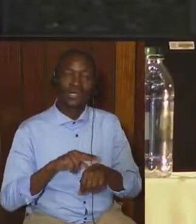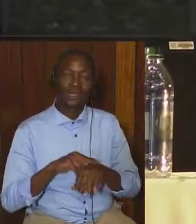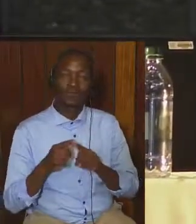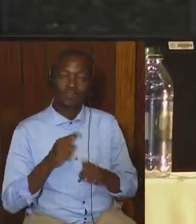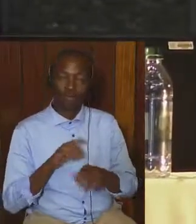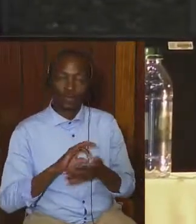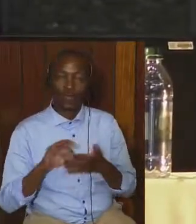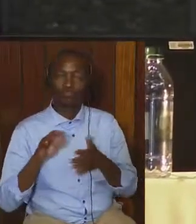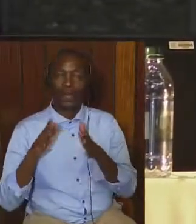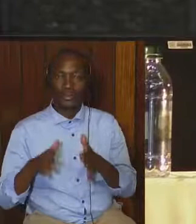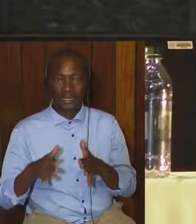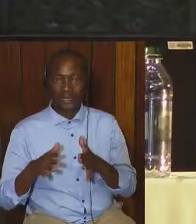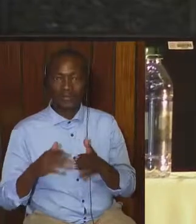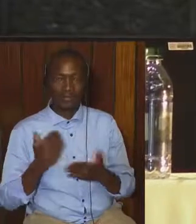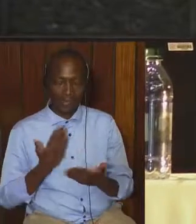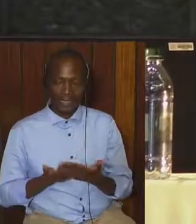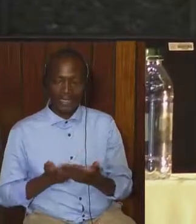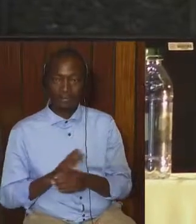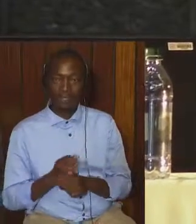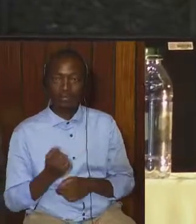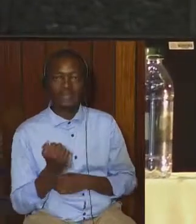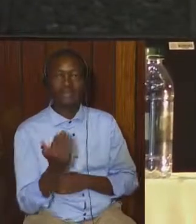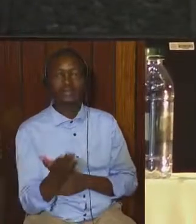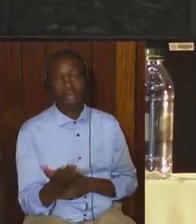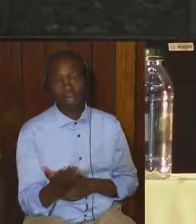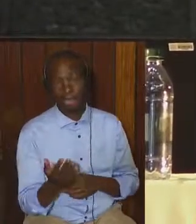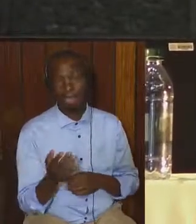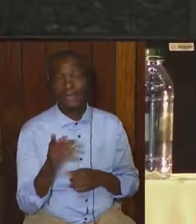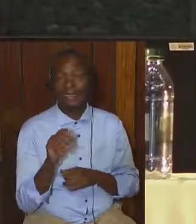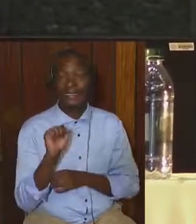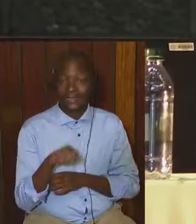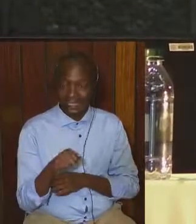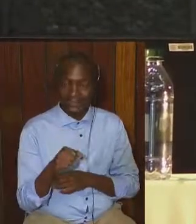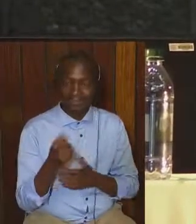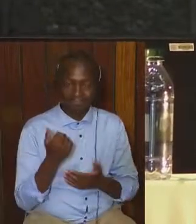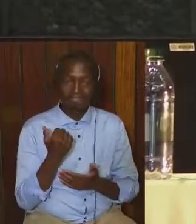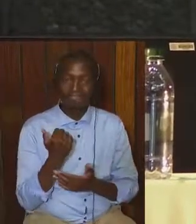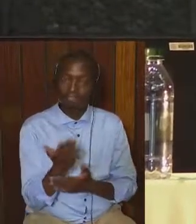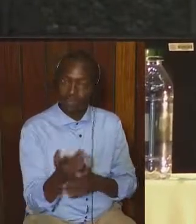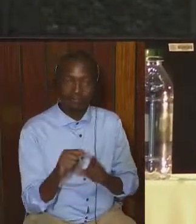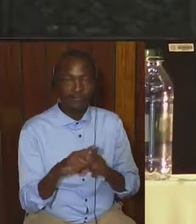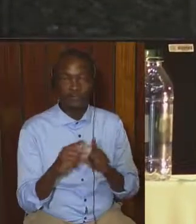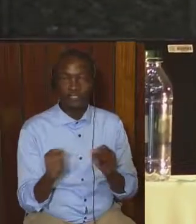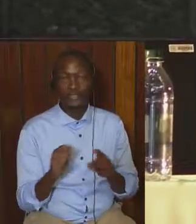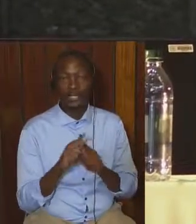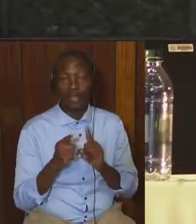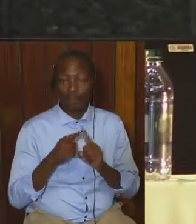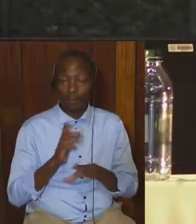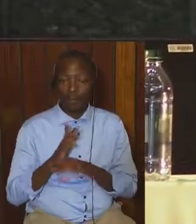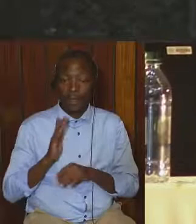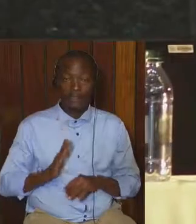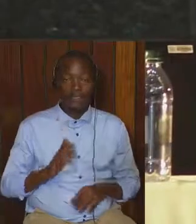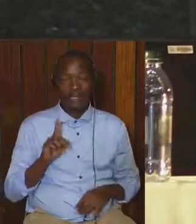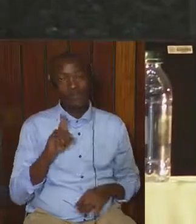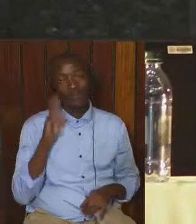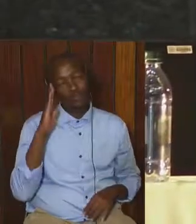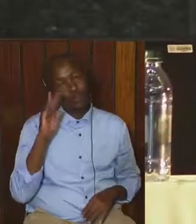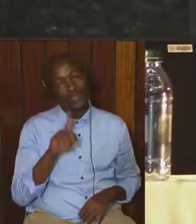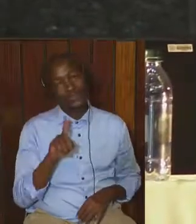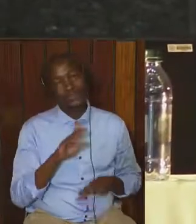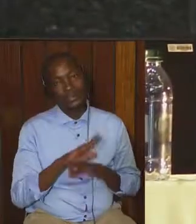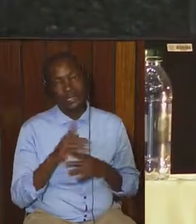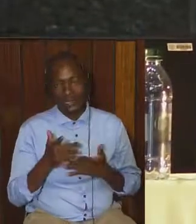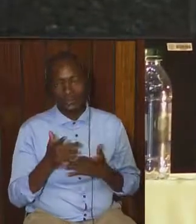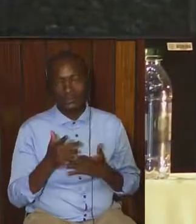the claim that was submitted. And that is correct. It has been submitted. So what we know from our side is that there is an